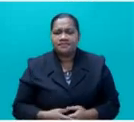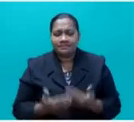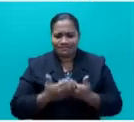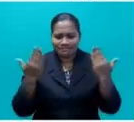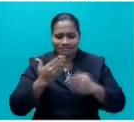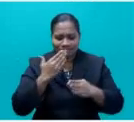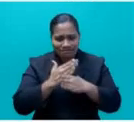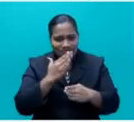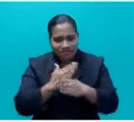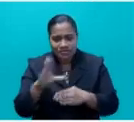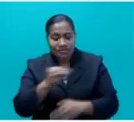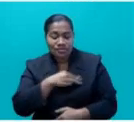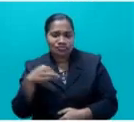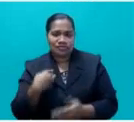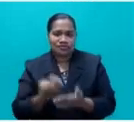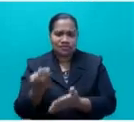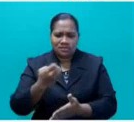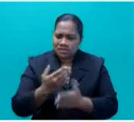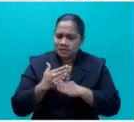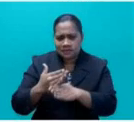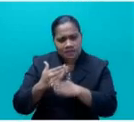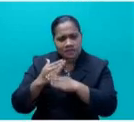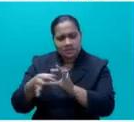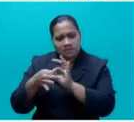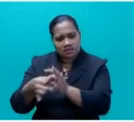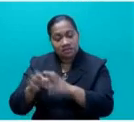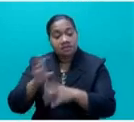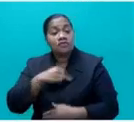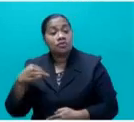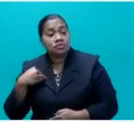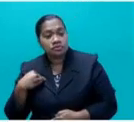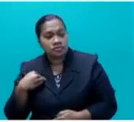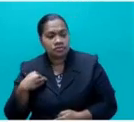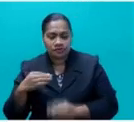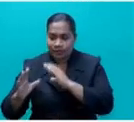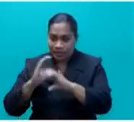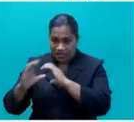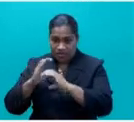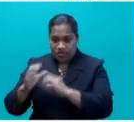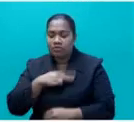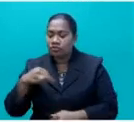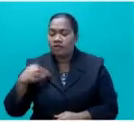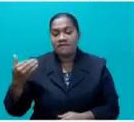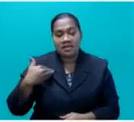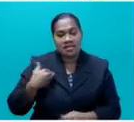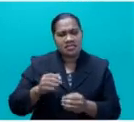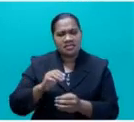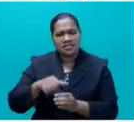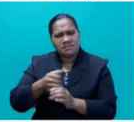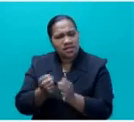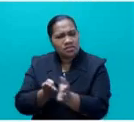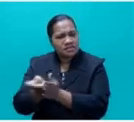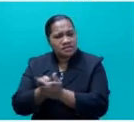by Ministry of Economy, working together with the Ministry of Communications, Ministry of Health and Medical Services,